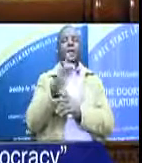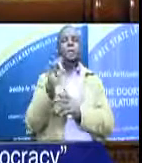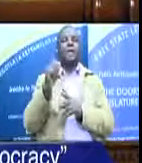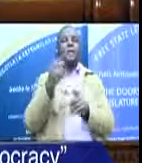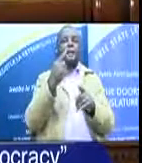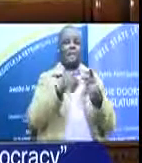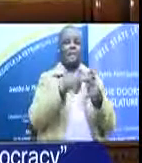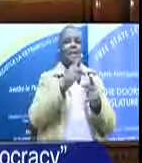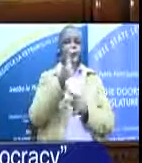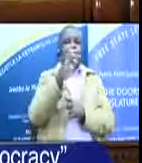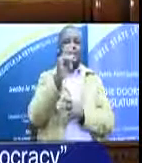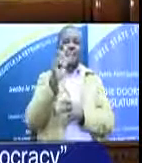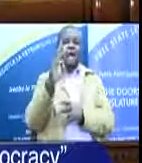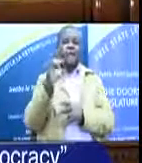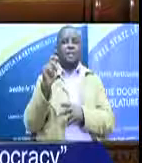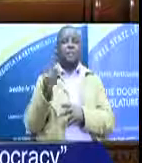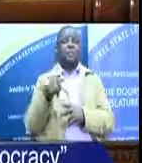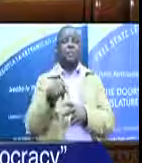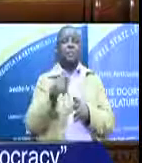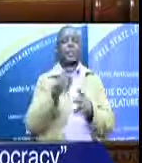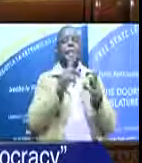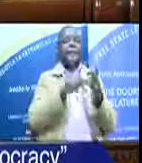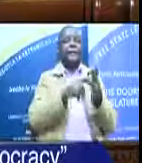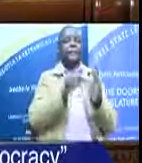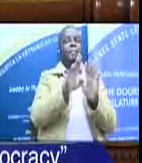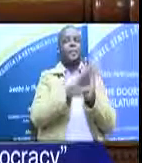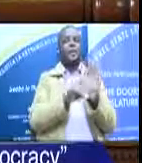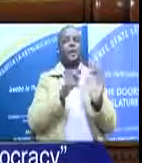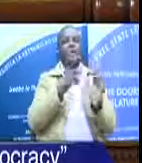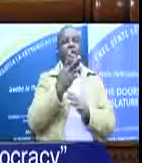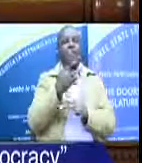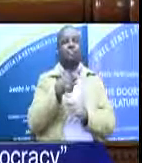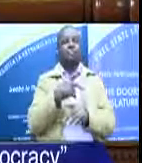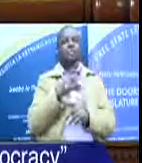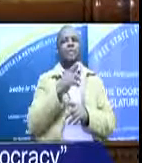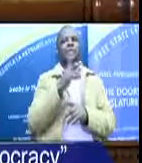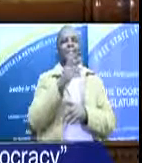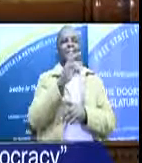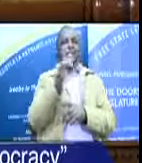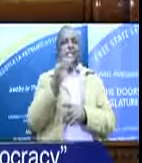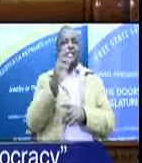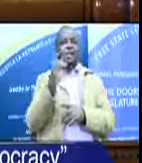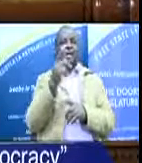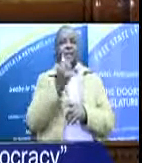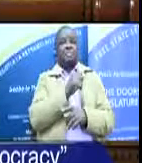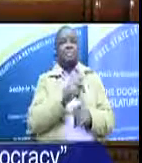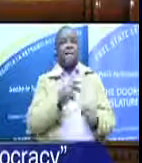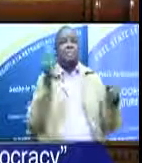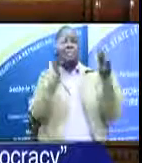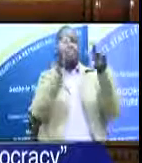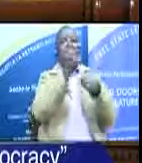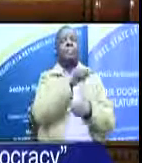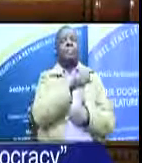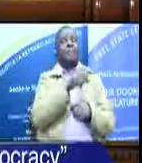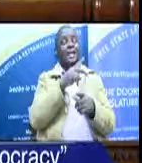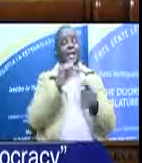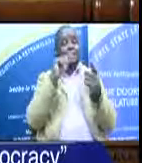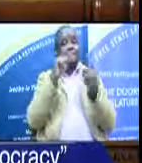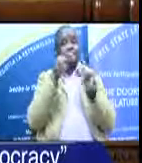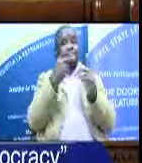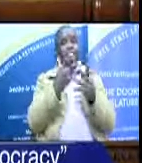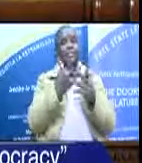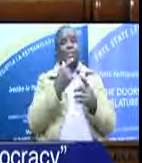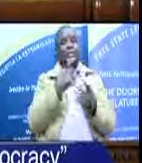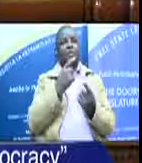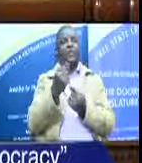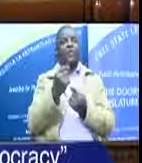ETAT. Program 5, which is a central and tertiary hospitals. The purpose of this program is to provide tertiary